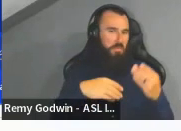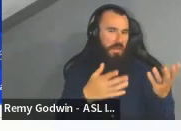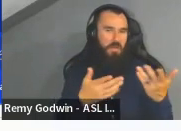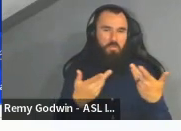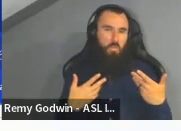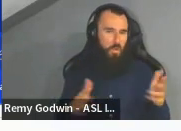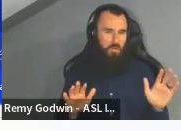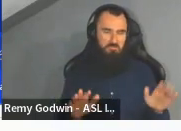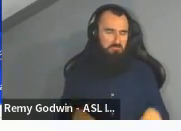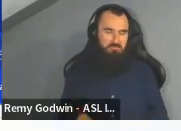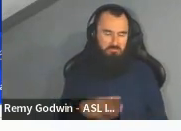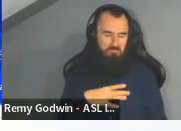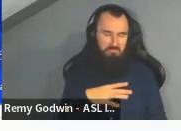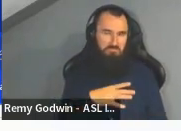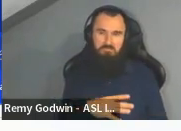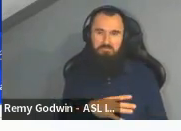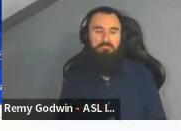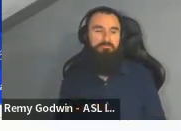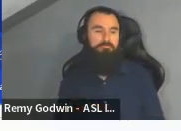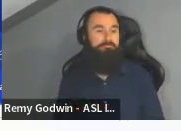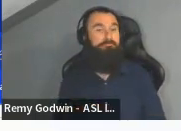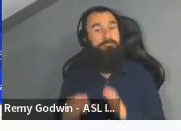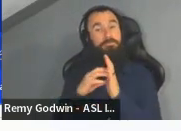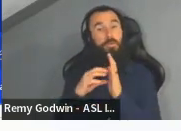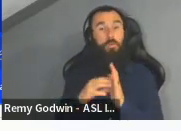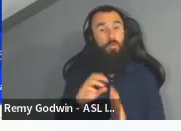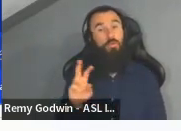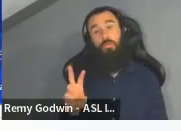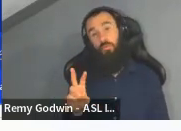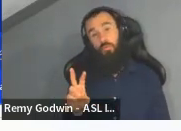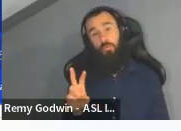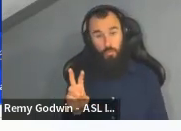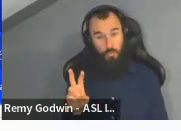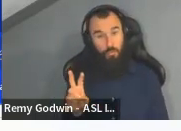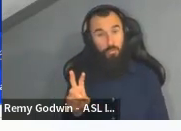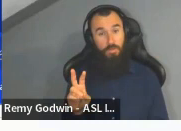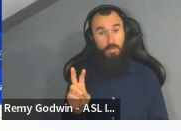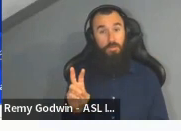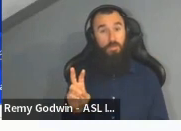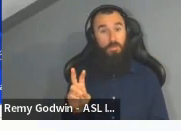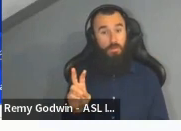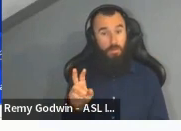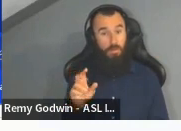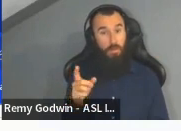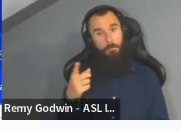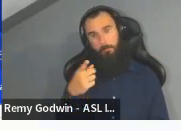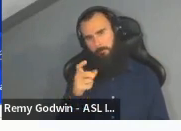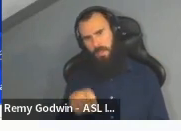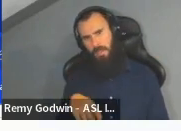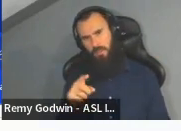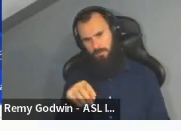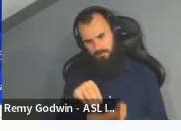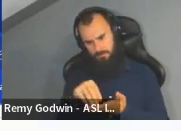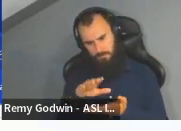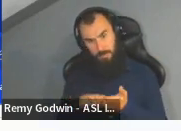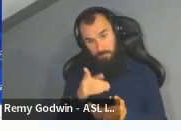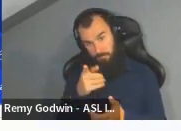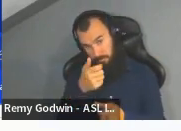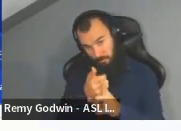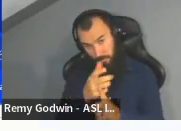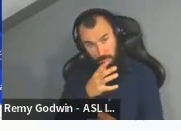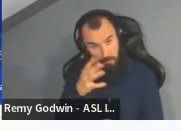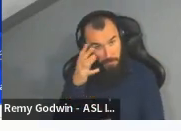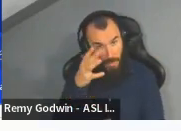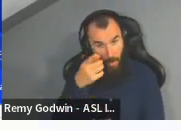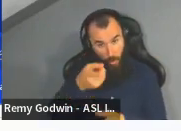to. Section 2 is going to be, you need to mark if you are the parent or the